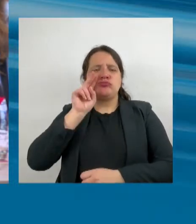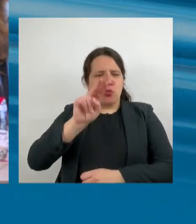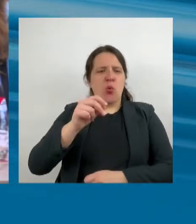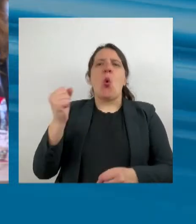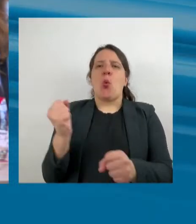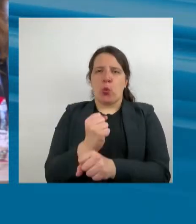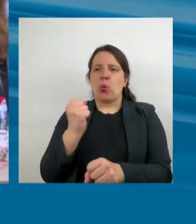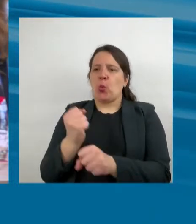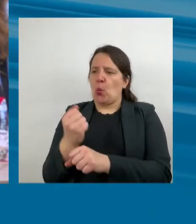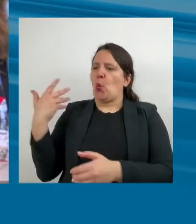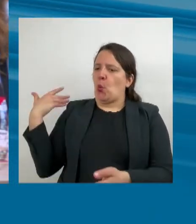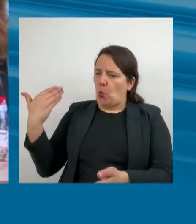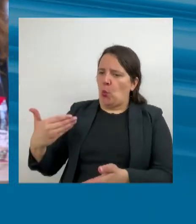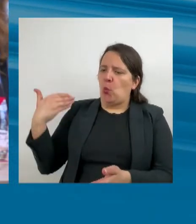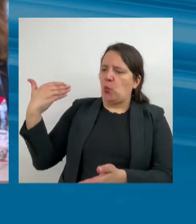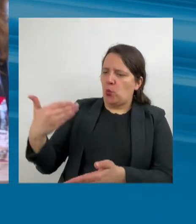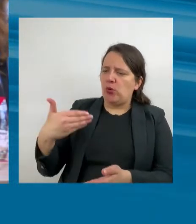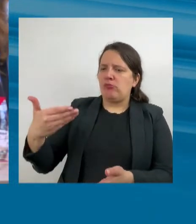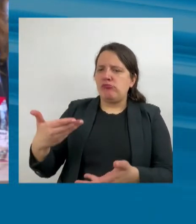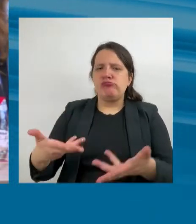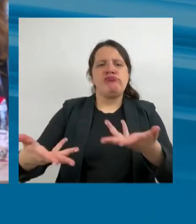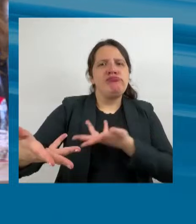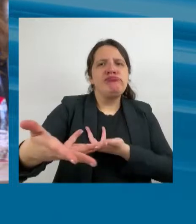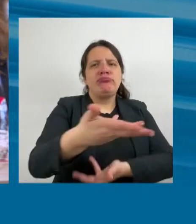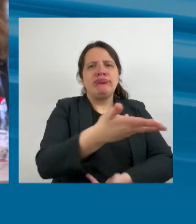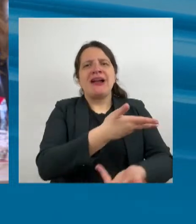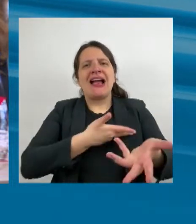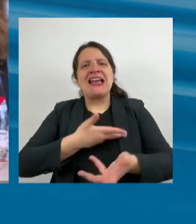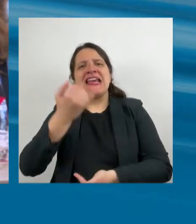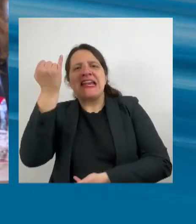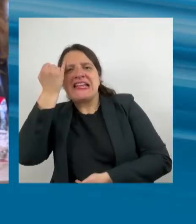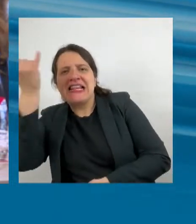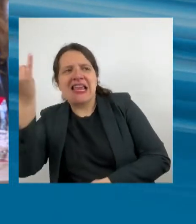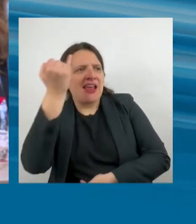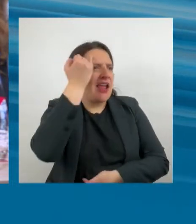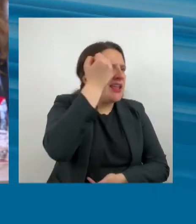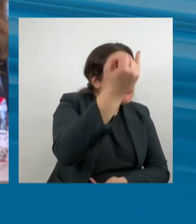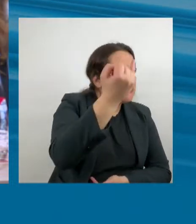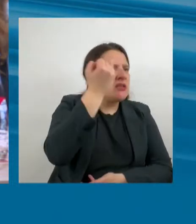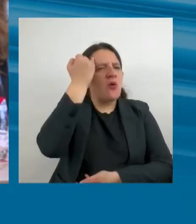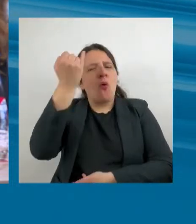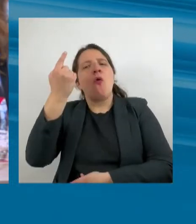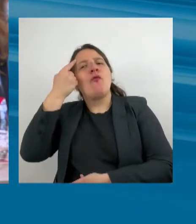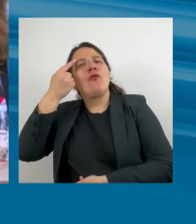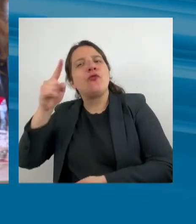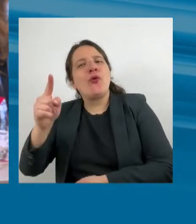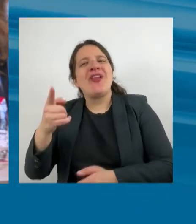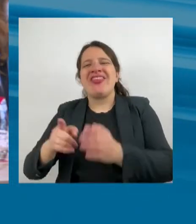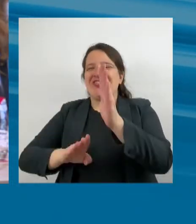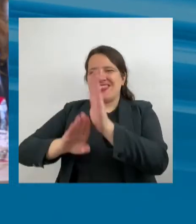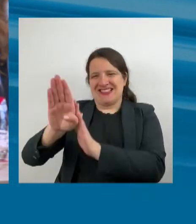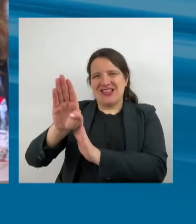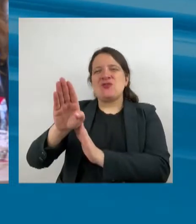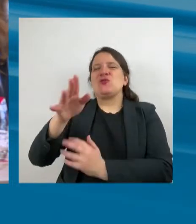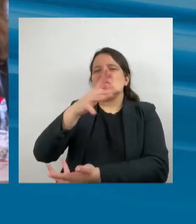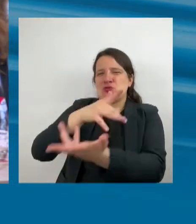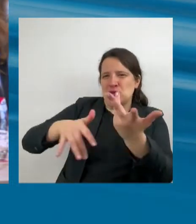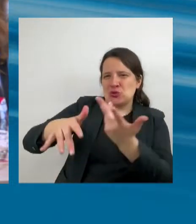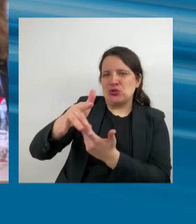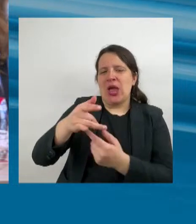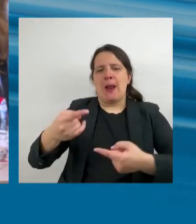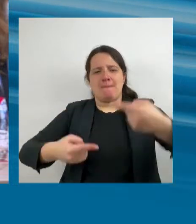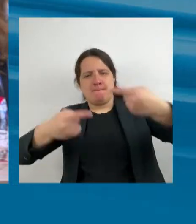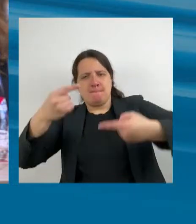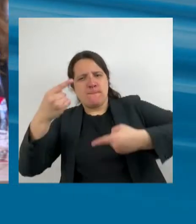of innovative ideas for the region's economic, social, and environmental development. At the same time, examining